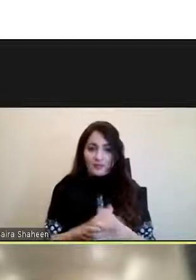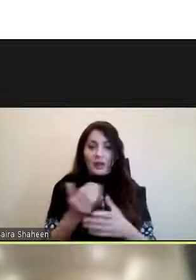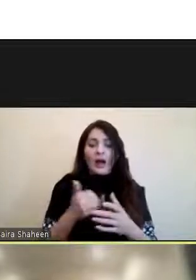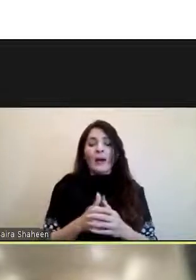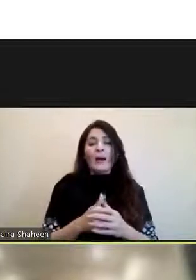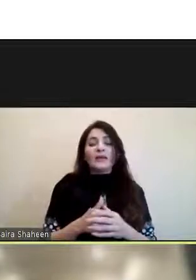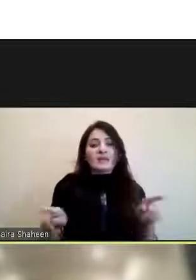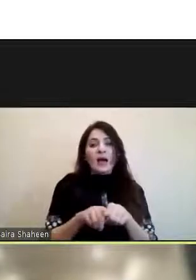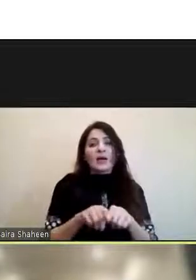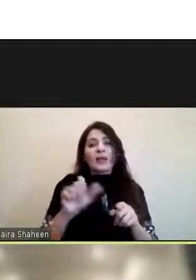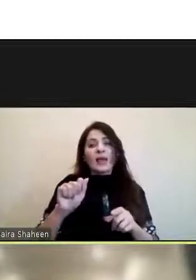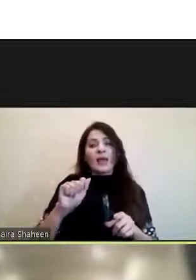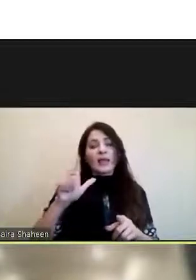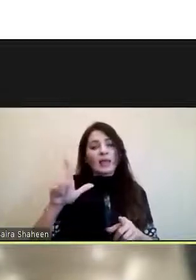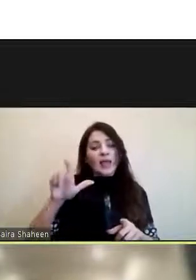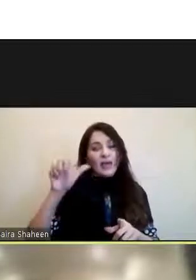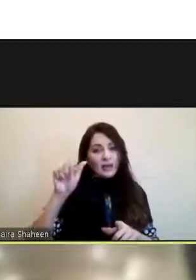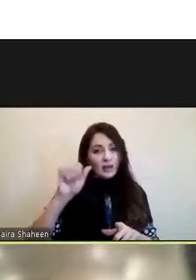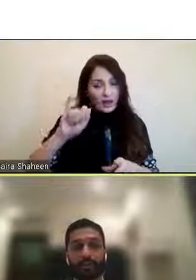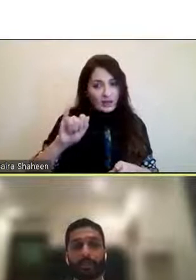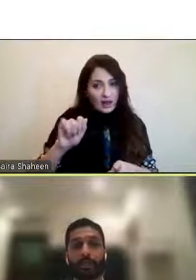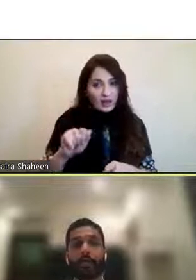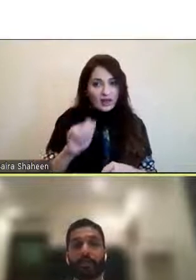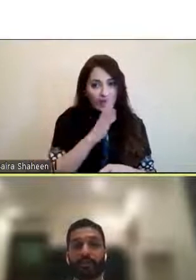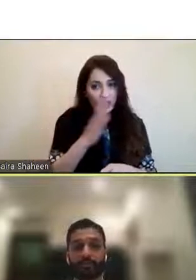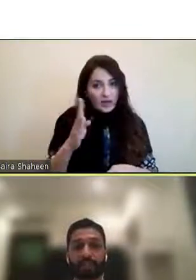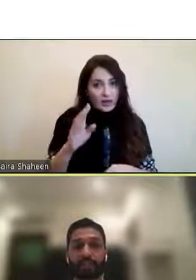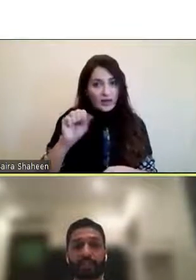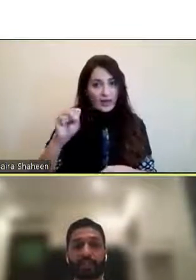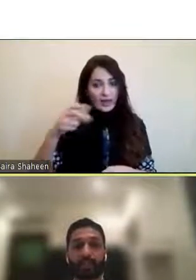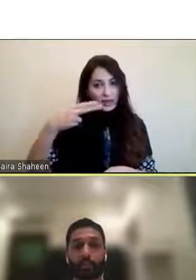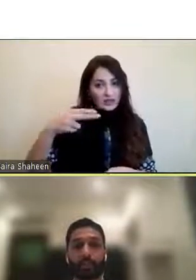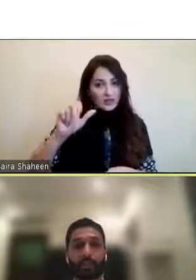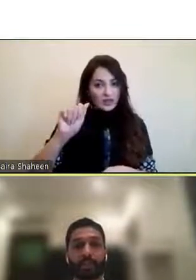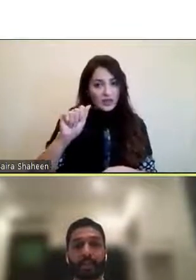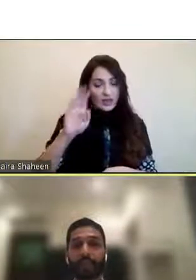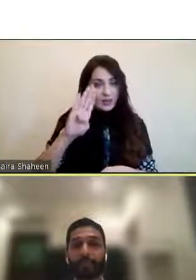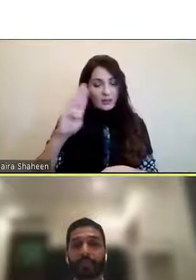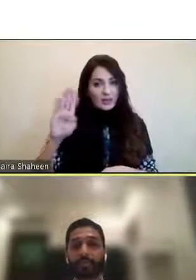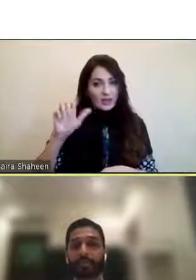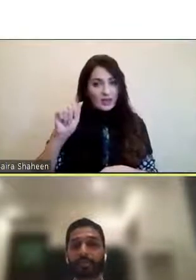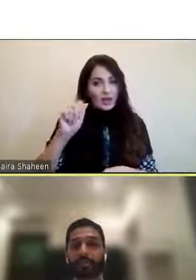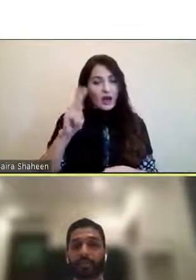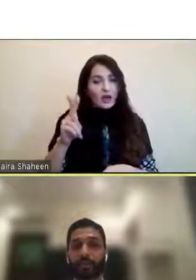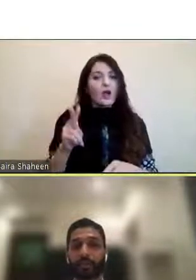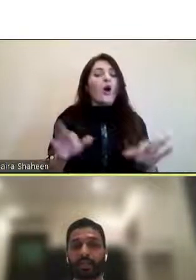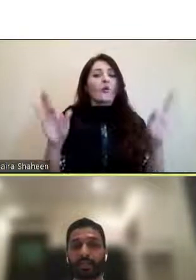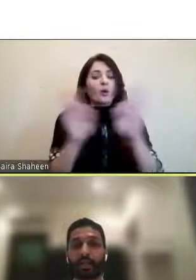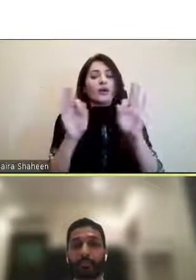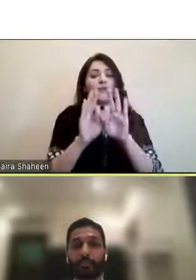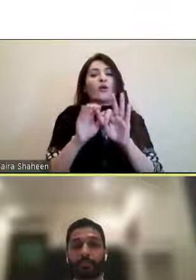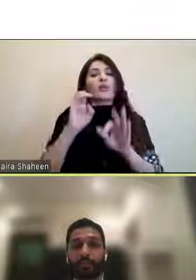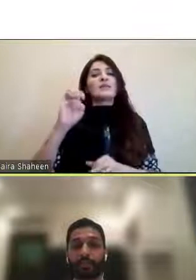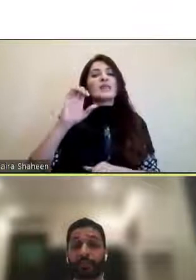He's a digital innovator and the co-founder and CEO of DeafTalk, an award-winning app that bridges the communications